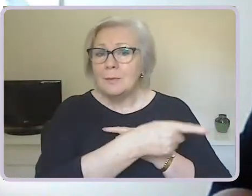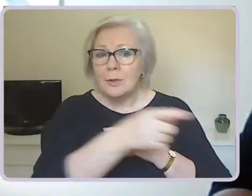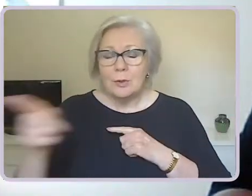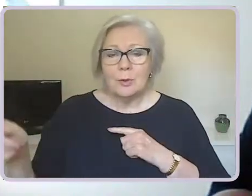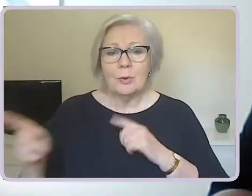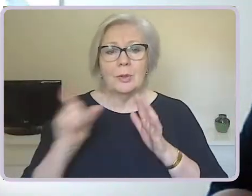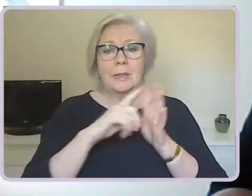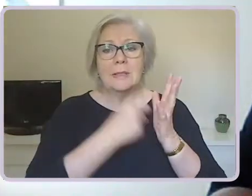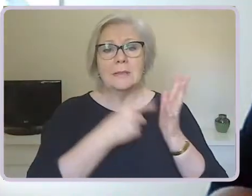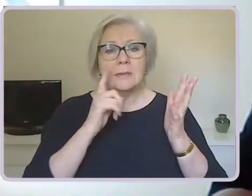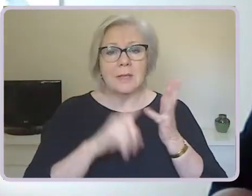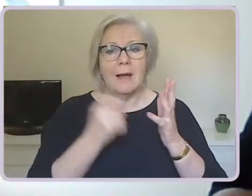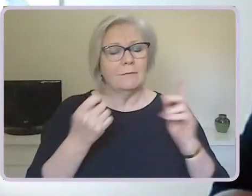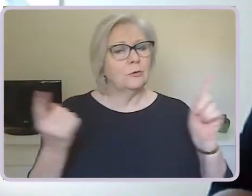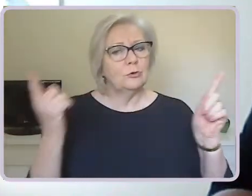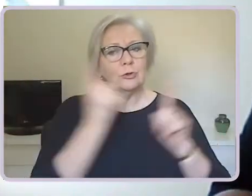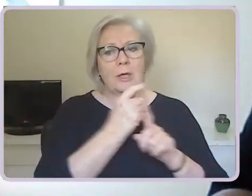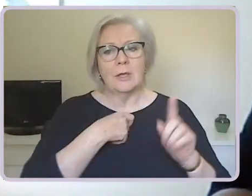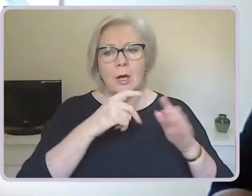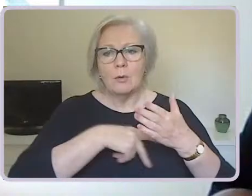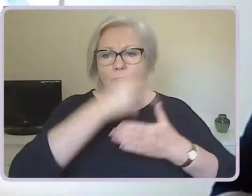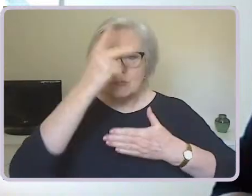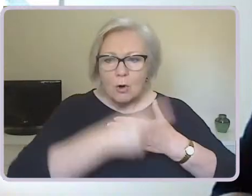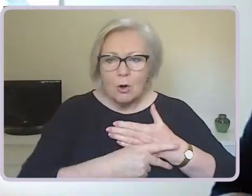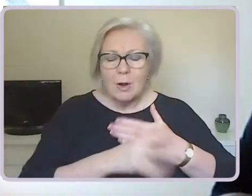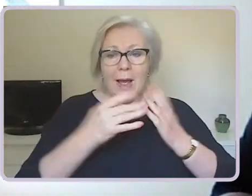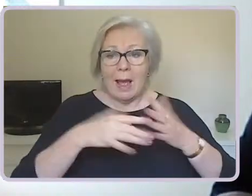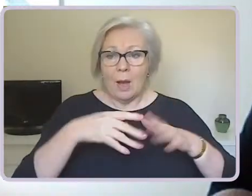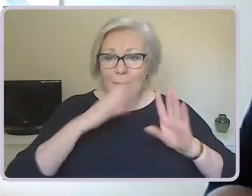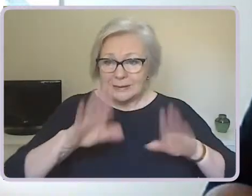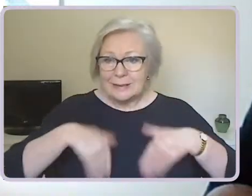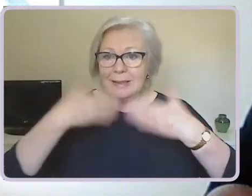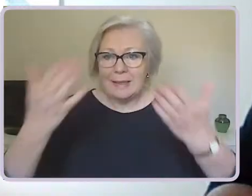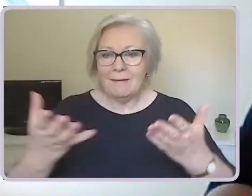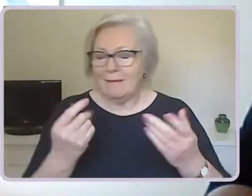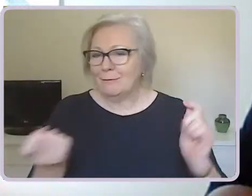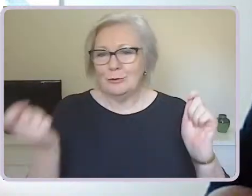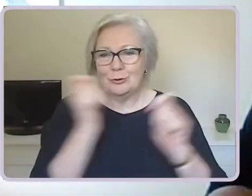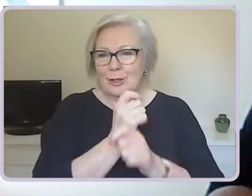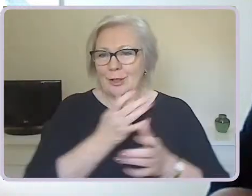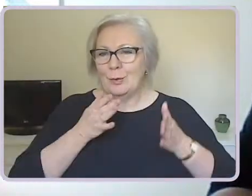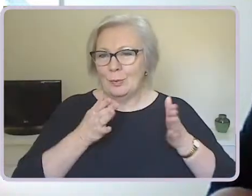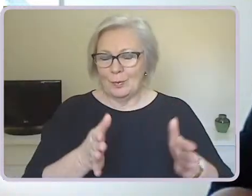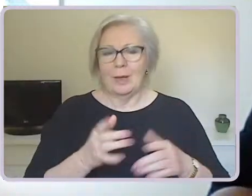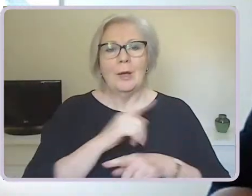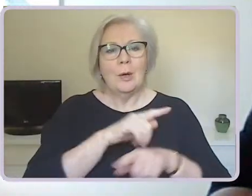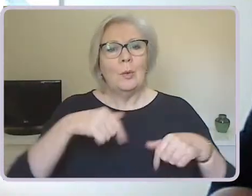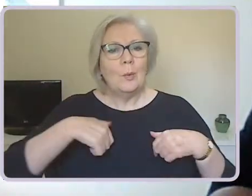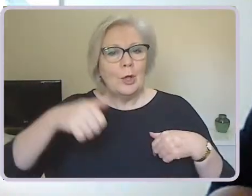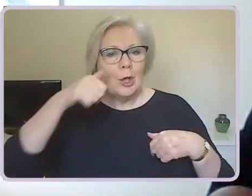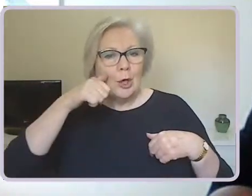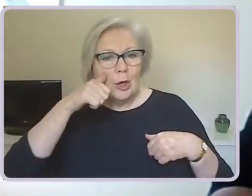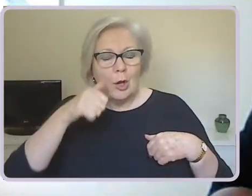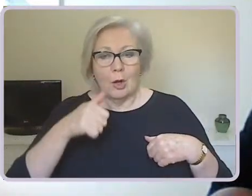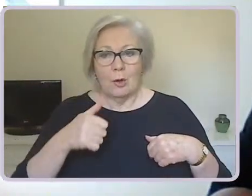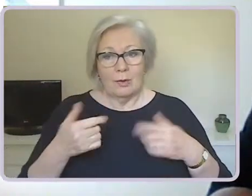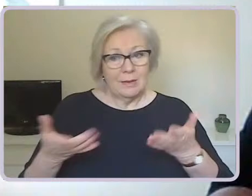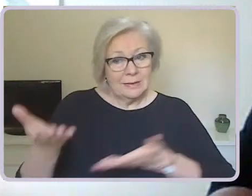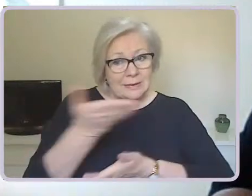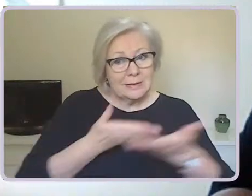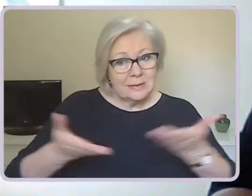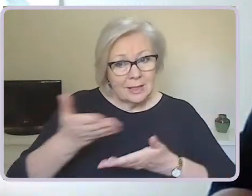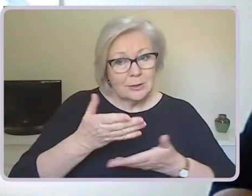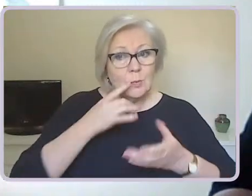its program and the way we deliver our programs to you. We know that the discussion we are about to embark upon today is